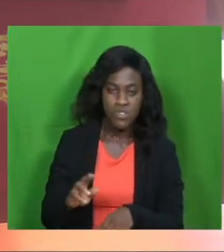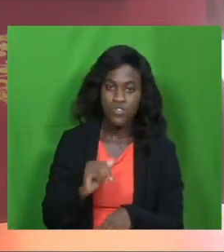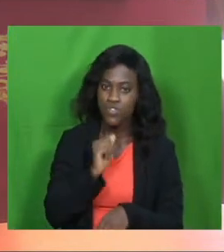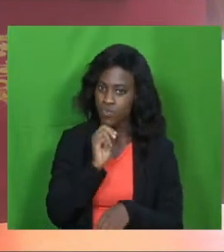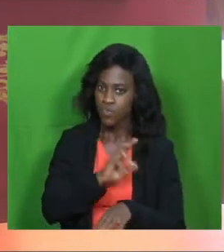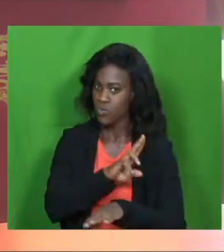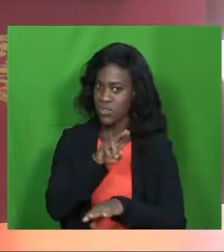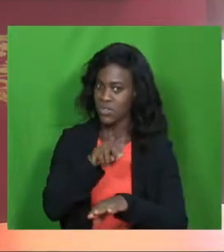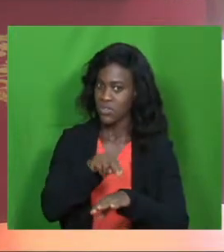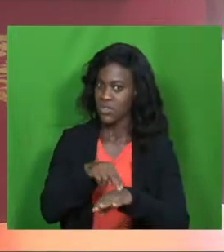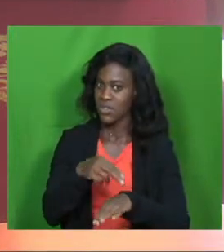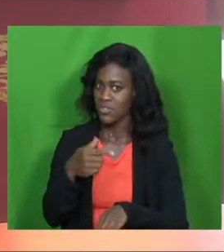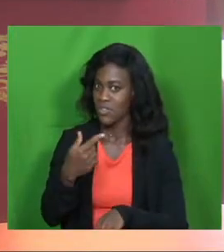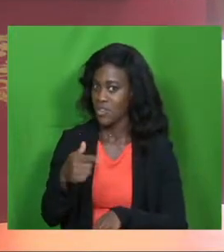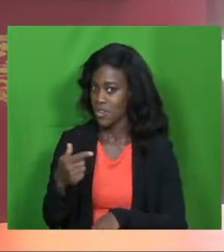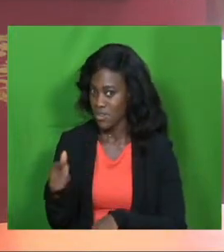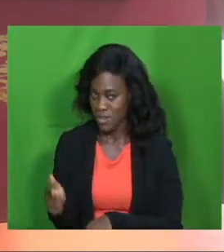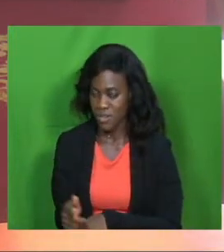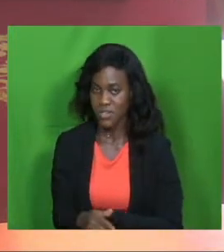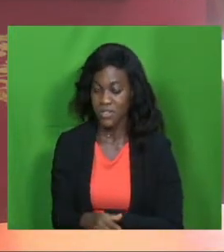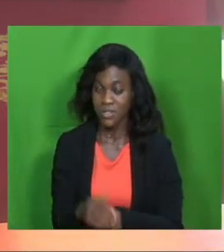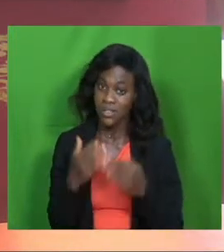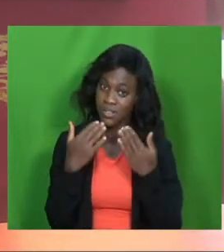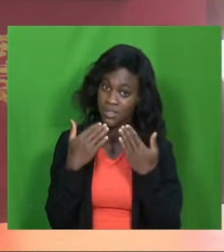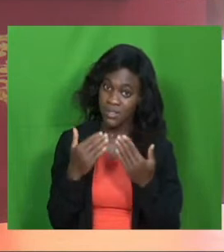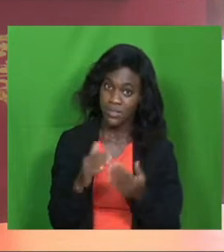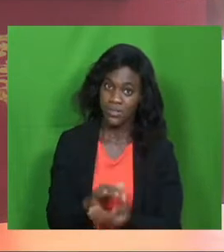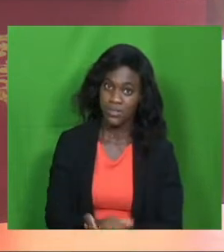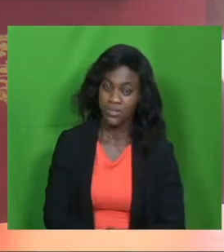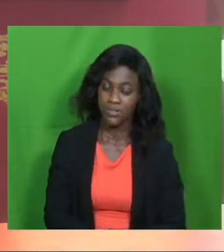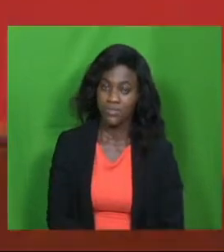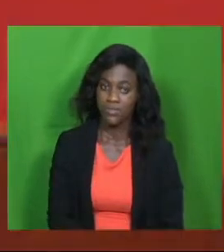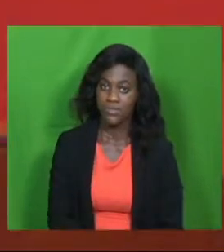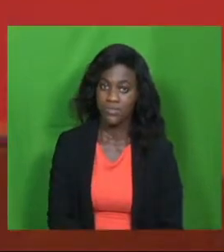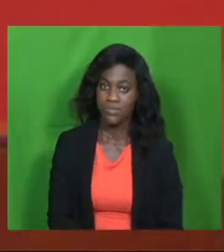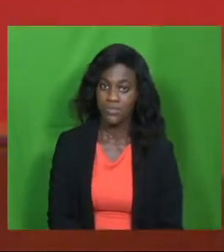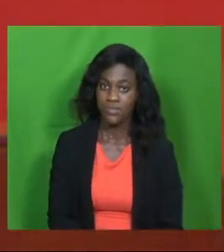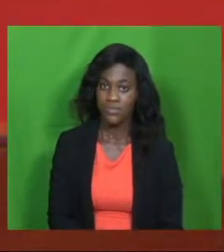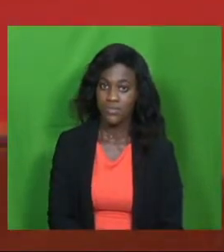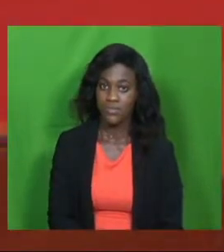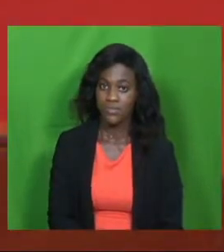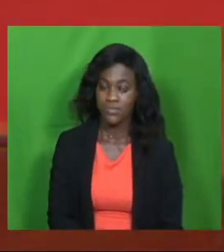AstroTurfs for the country. Thank you so much.